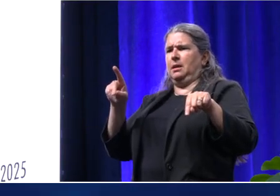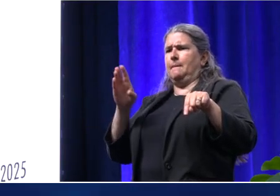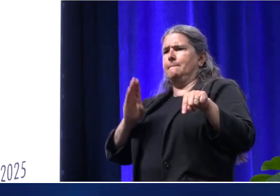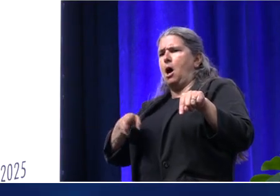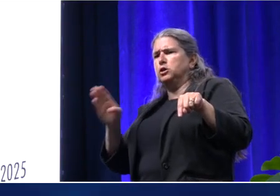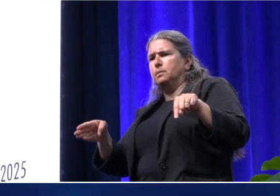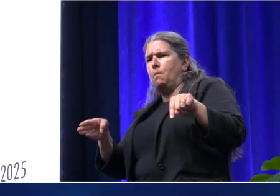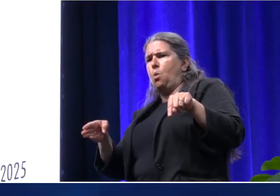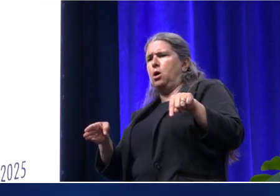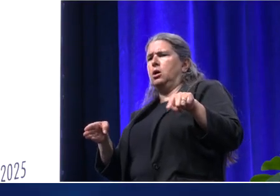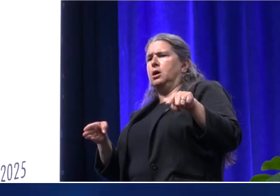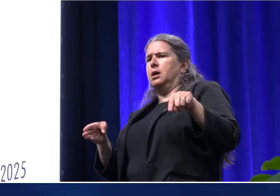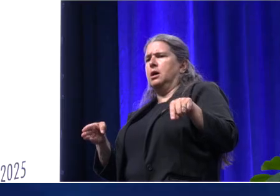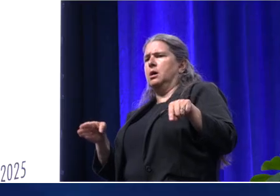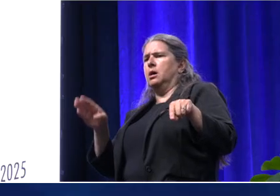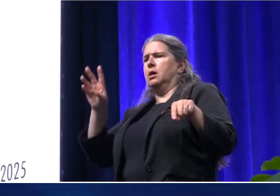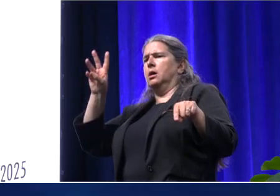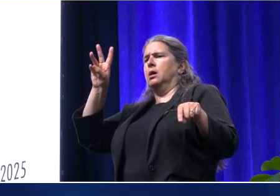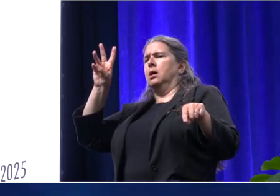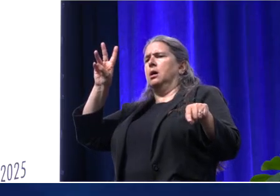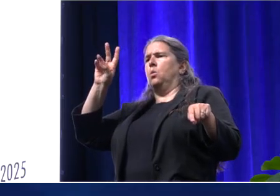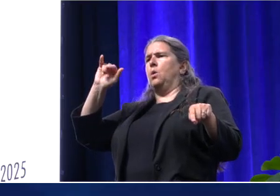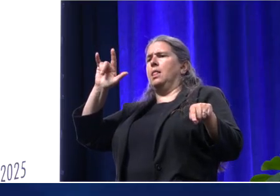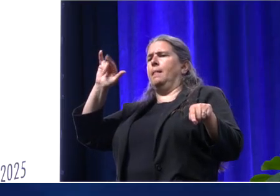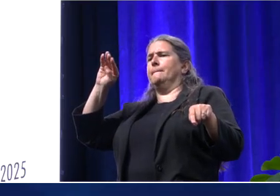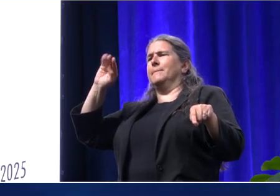these cities. I want to show you each